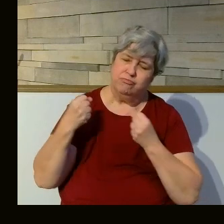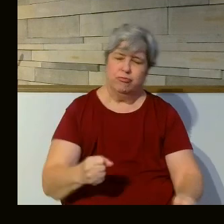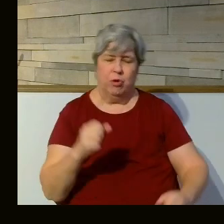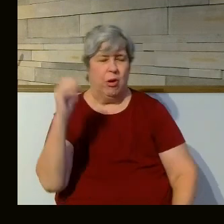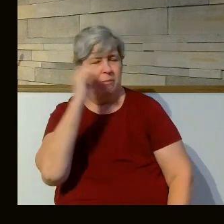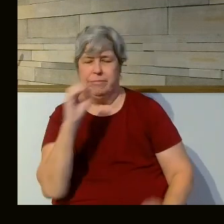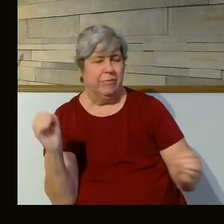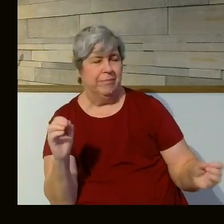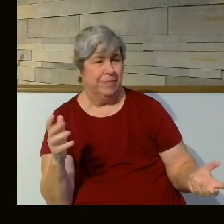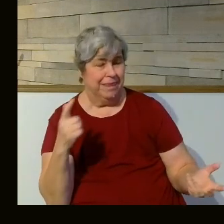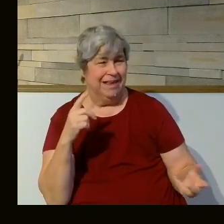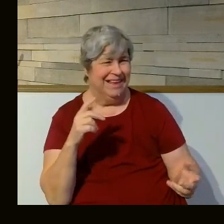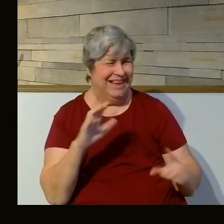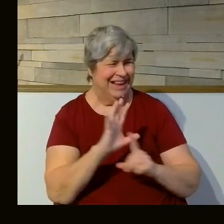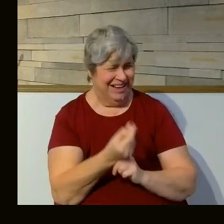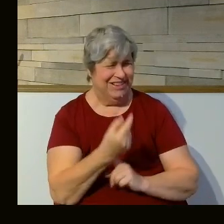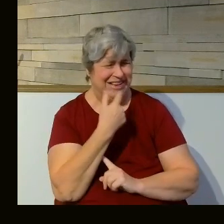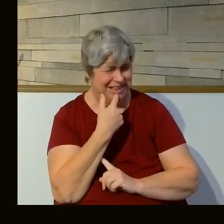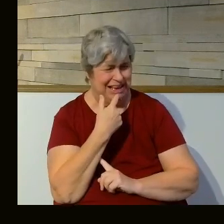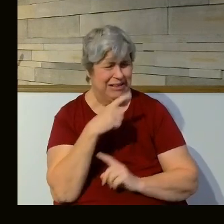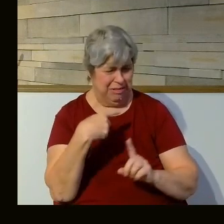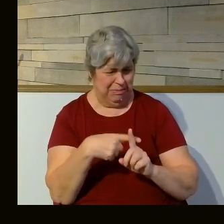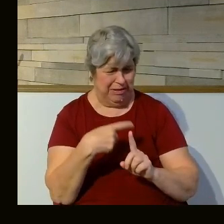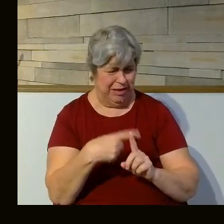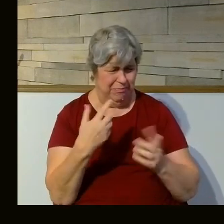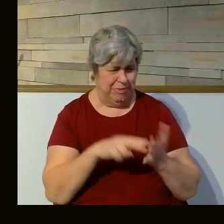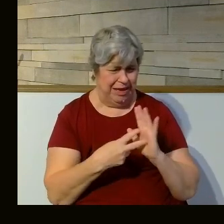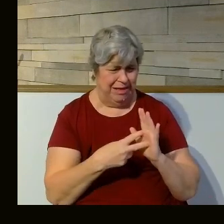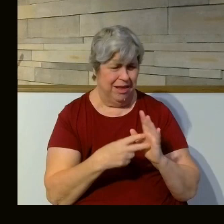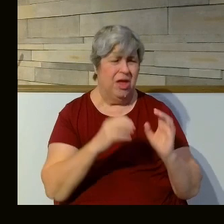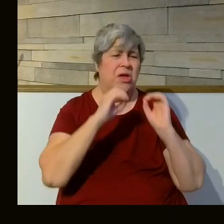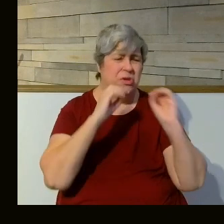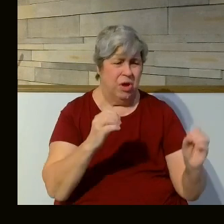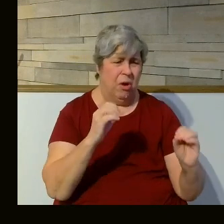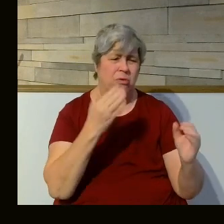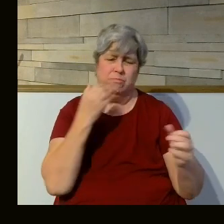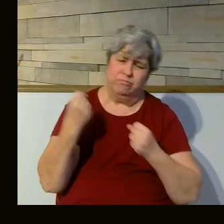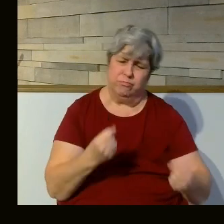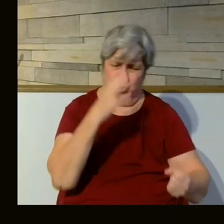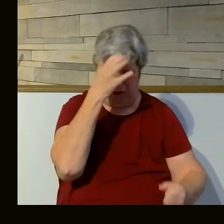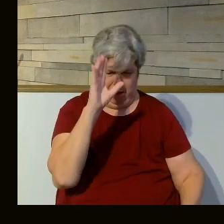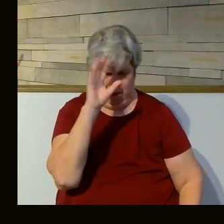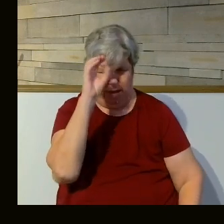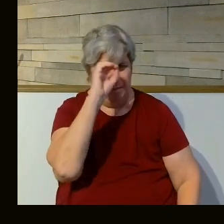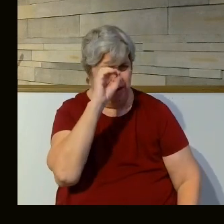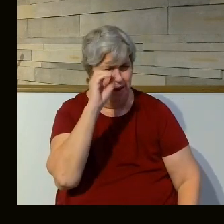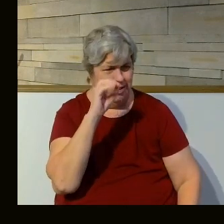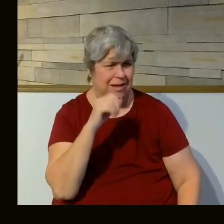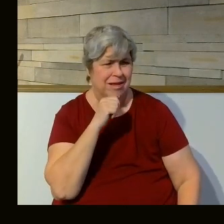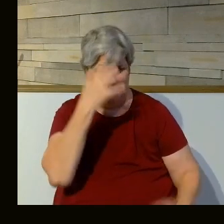opinion. That's what our society is telling us. Virtue today is found in not making up your mind about